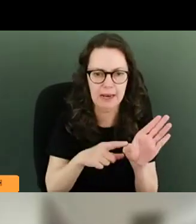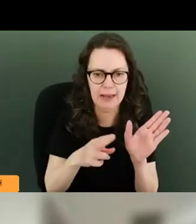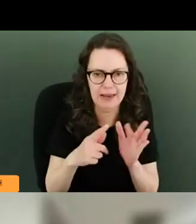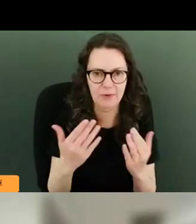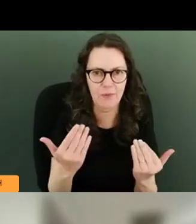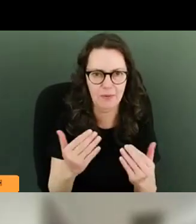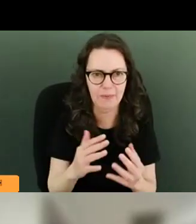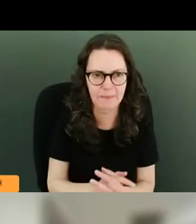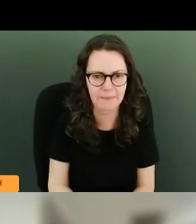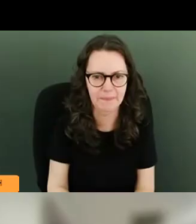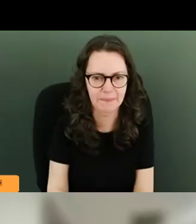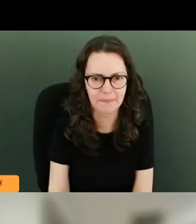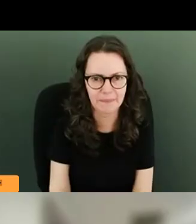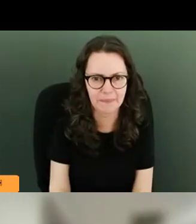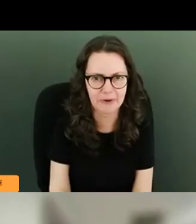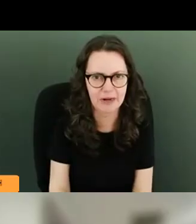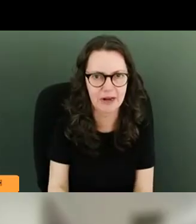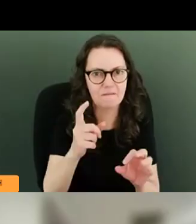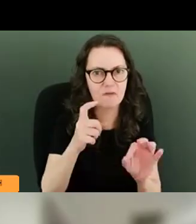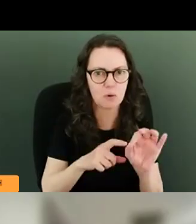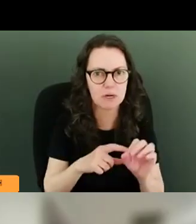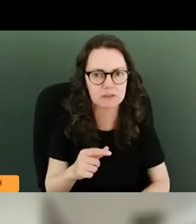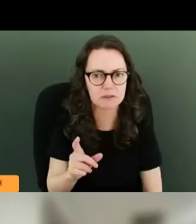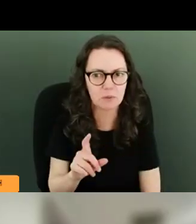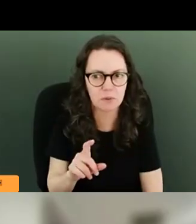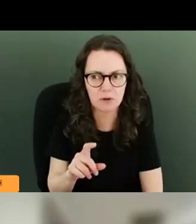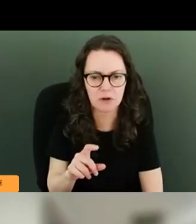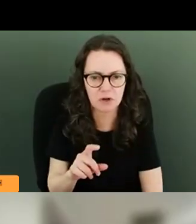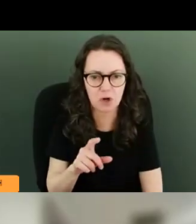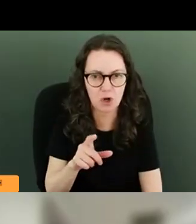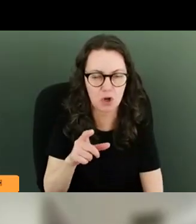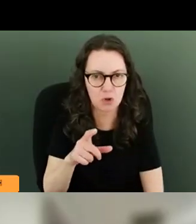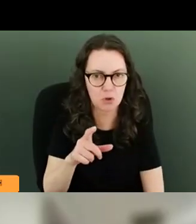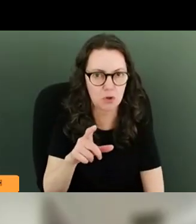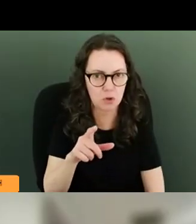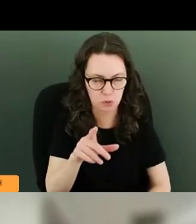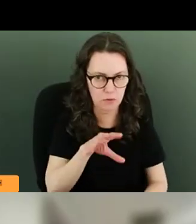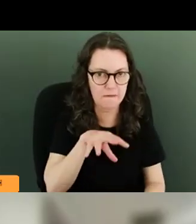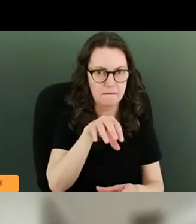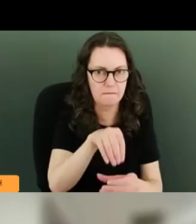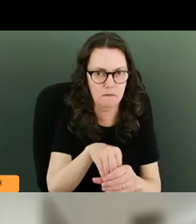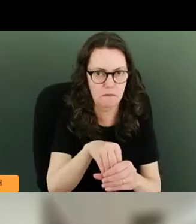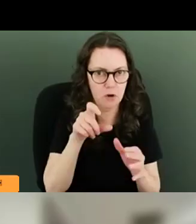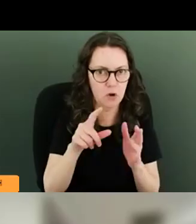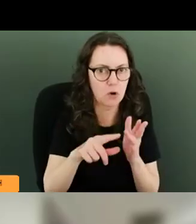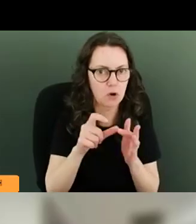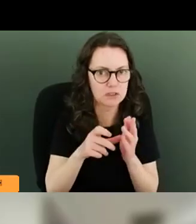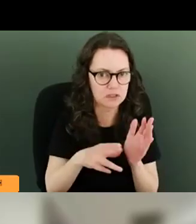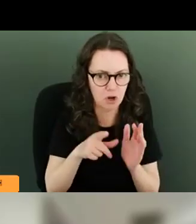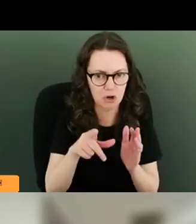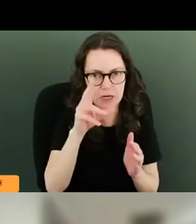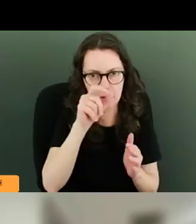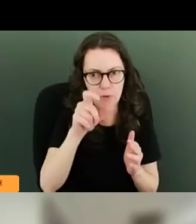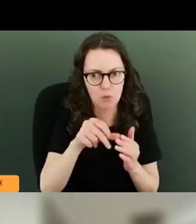you. First question I have for you, Layne, is you've shared your insights as a young person with disability throughout this